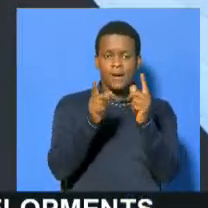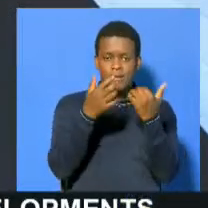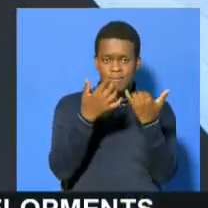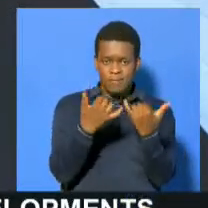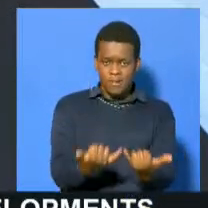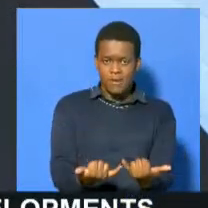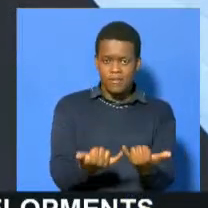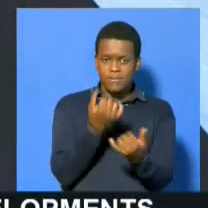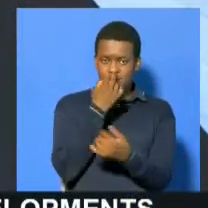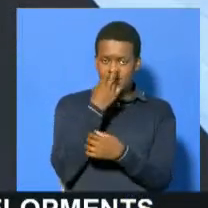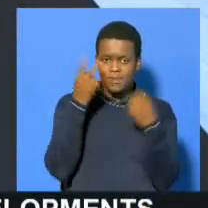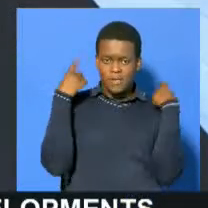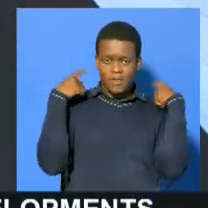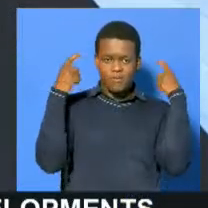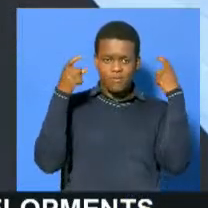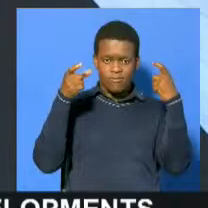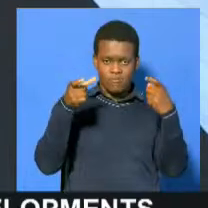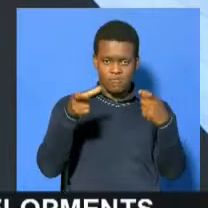bona puso ya rona yanong